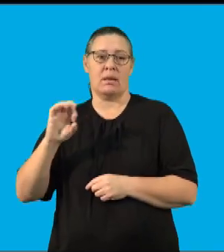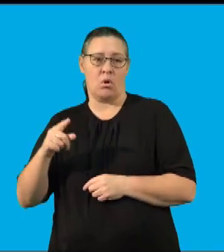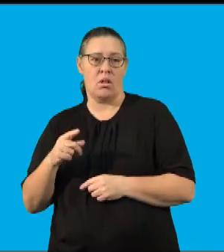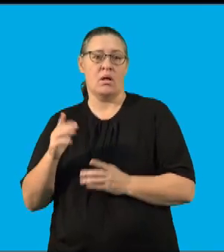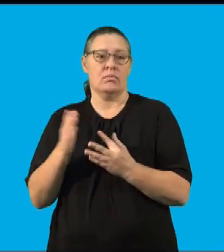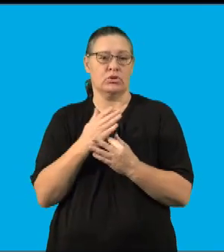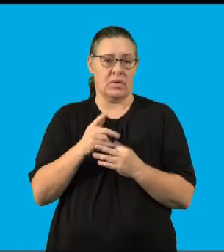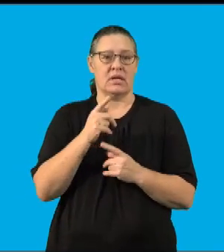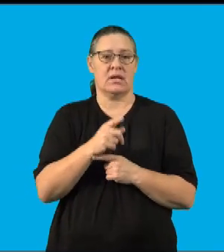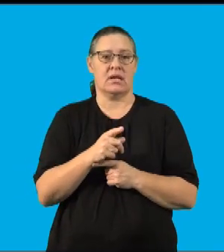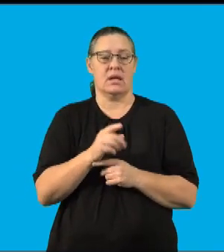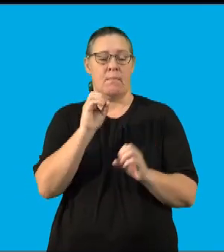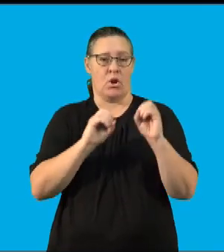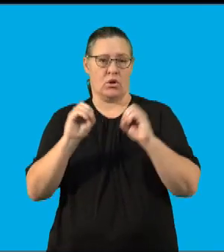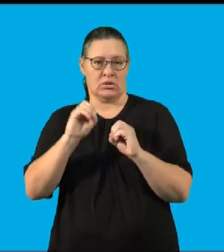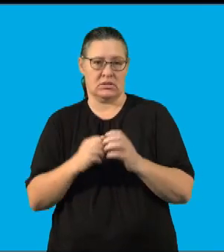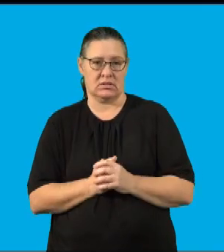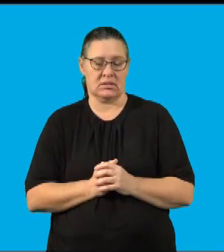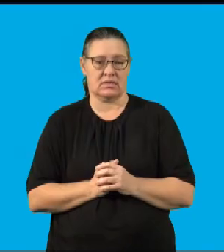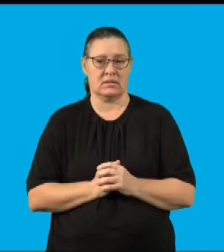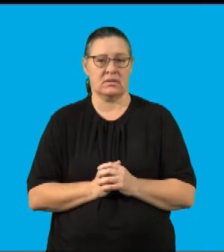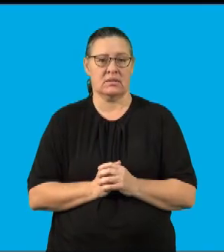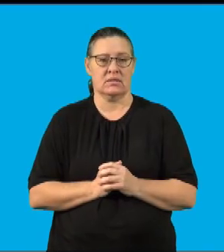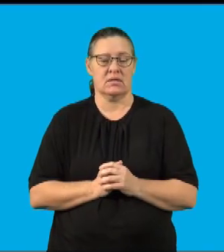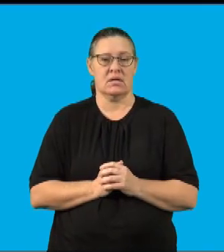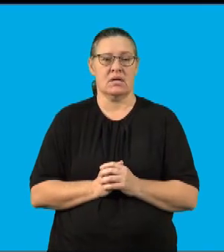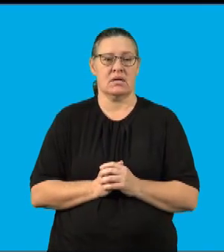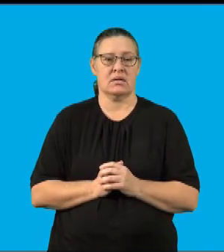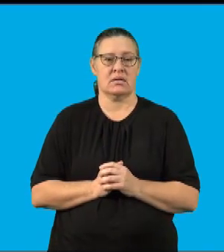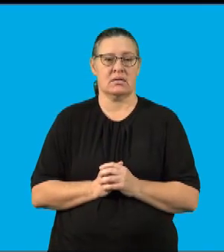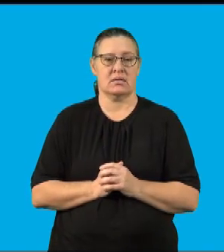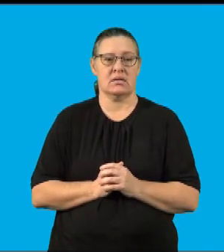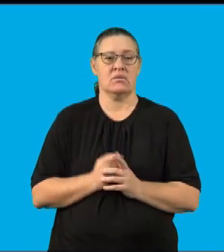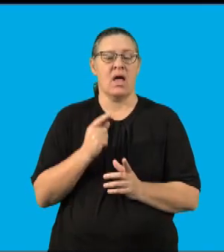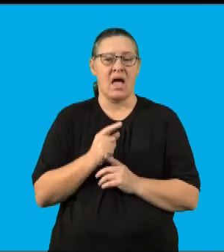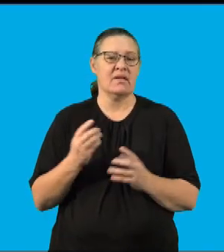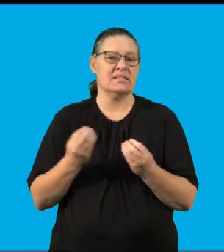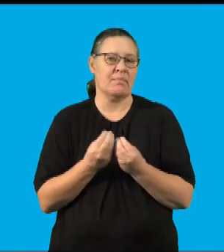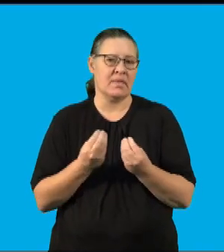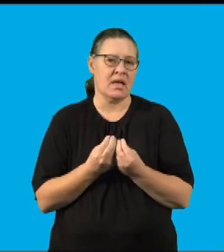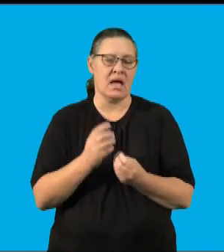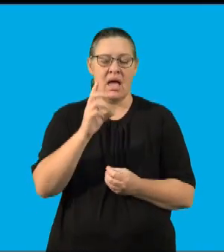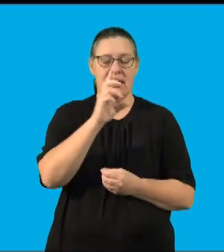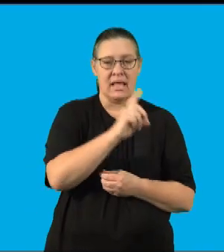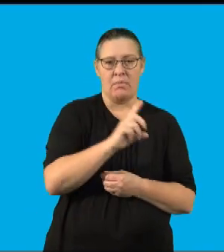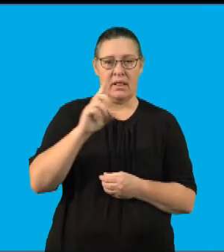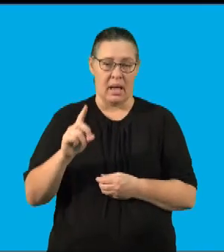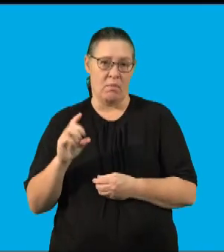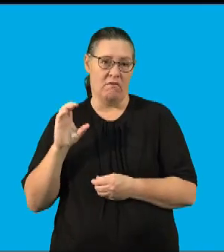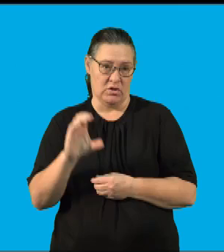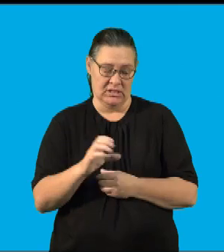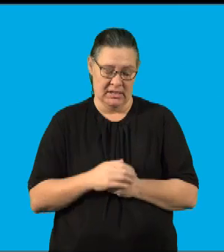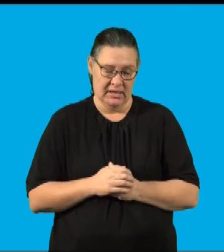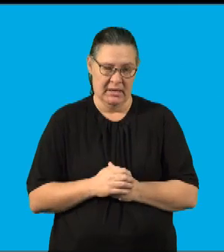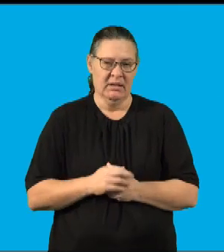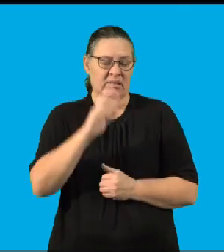between its molecule, or between its molecules? So specifically, we are looking for a substance that has dipole-dipole